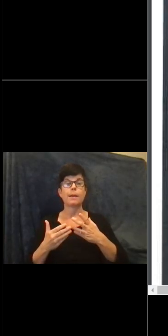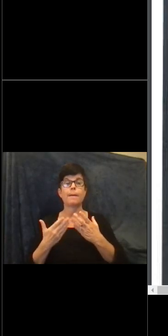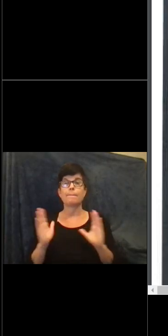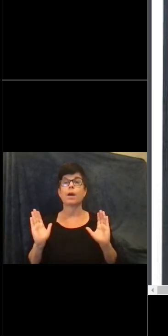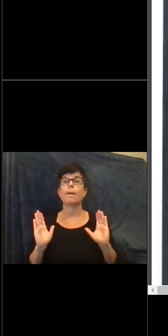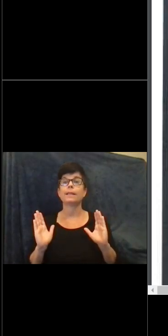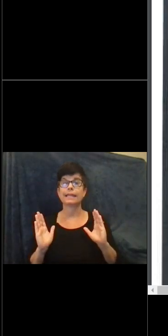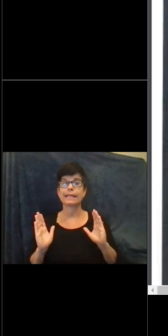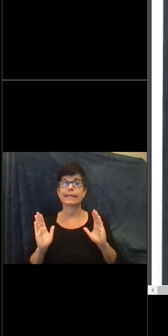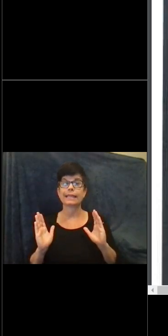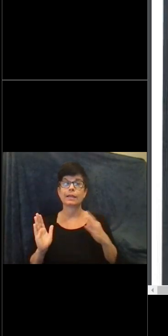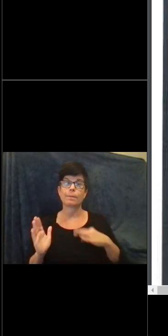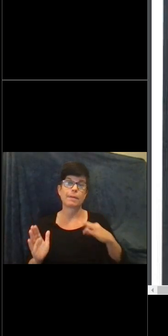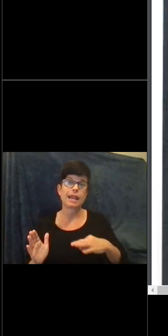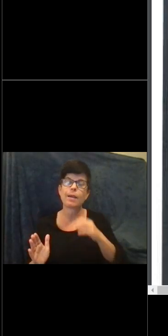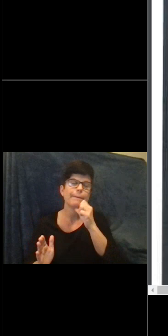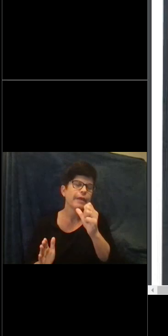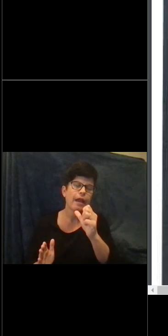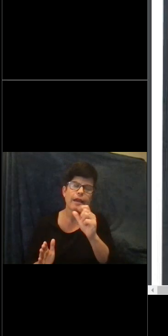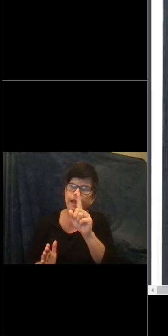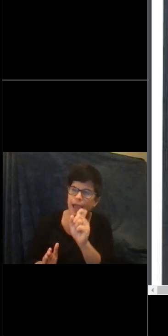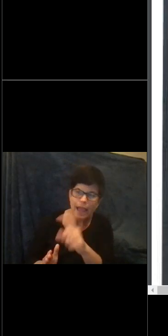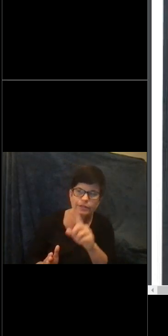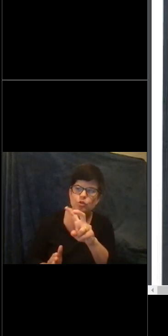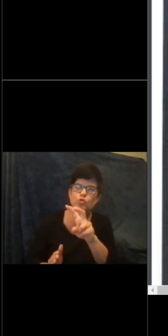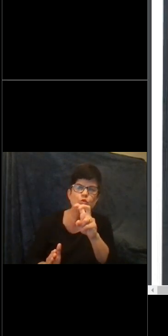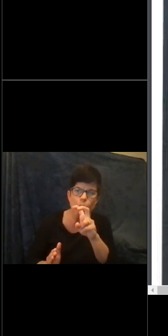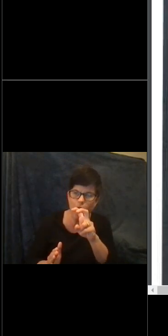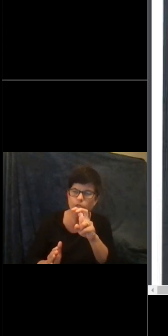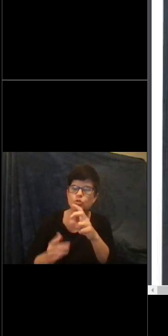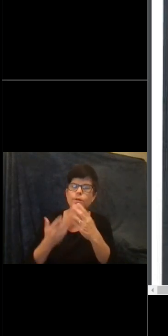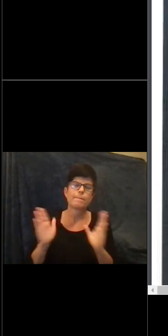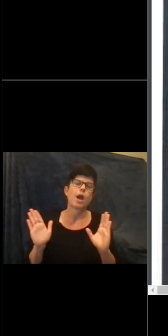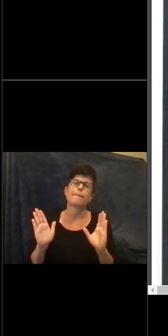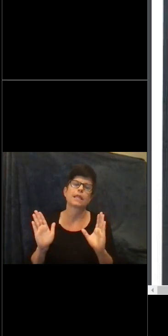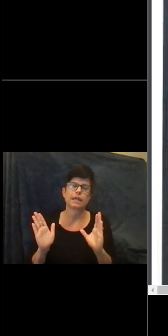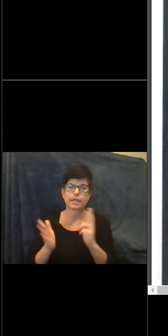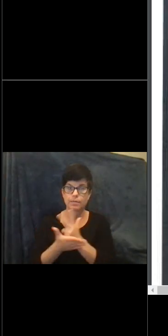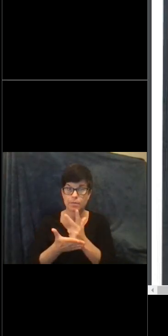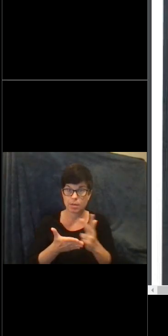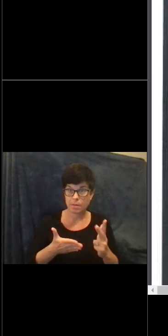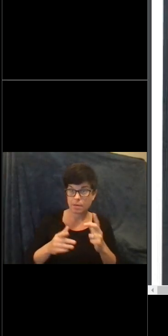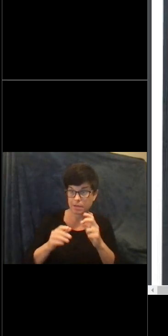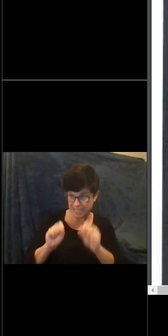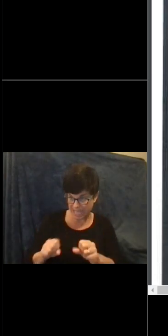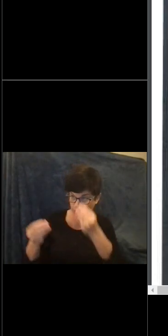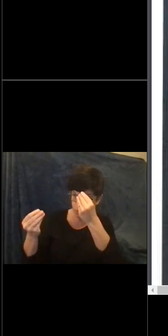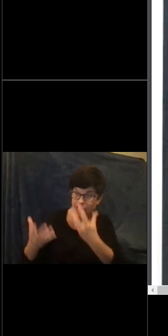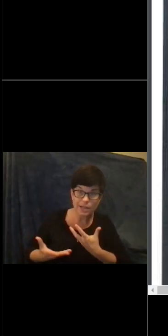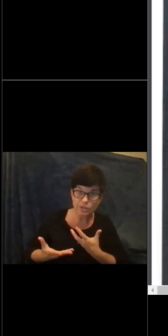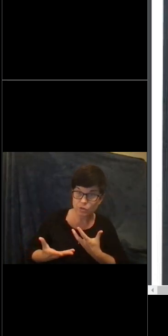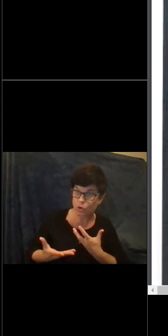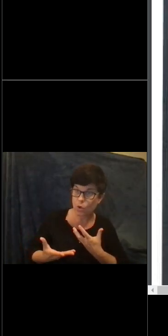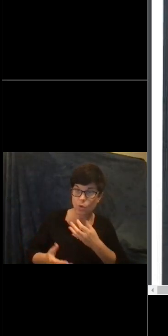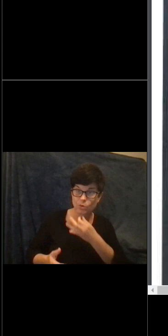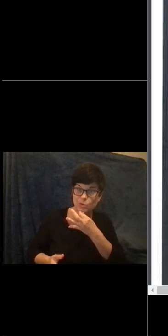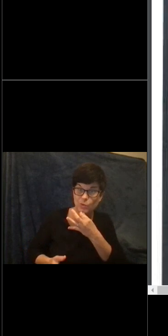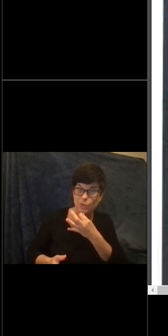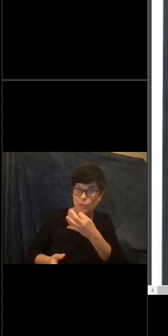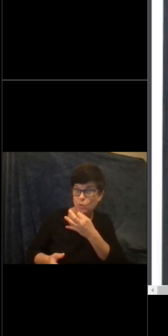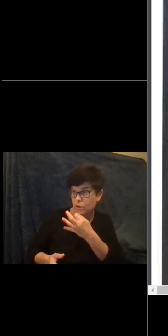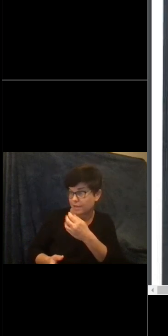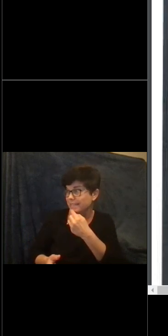I'm not going to ask you to give us 200 public parking spaces, but can you get back to us and tell us what I can do this for you?